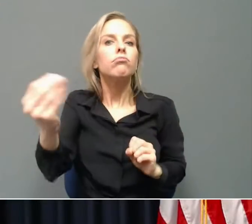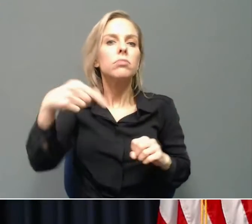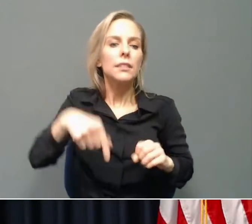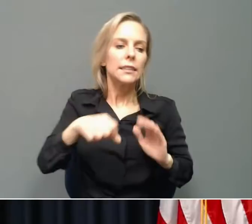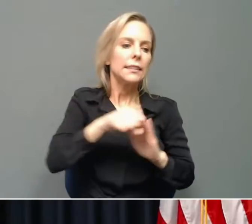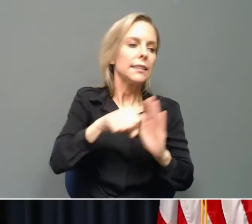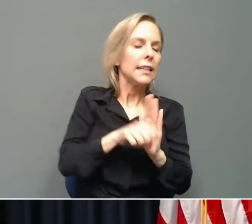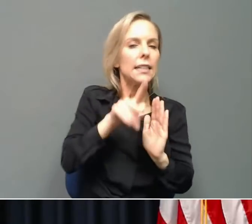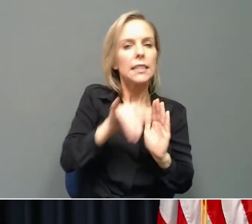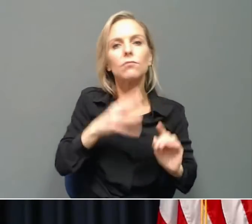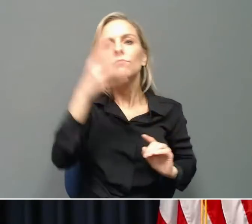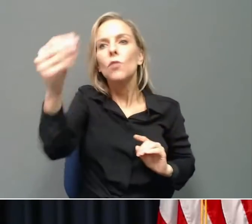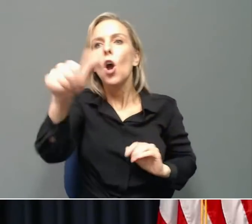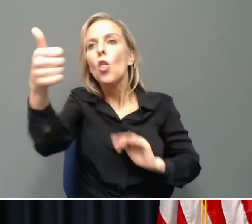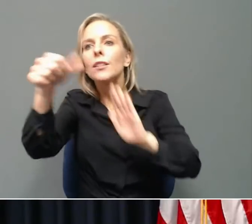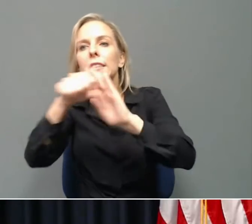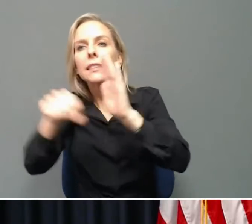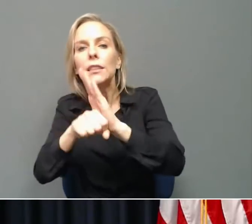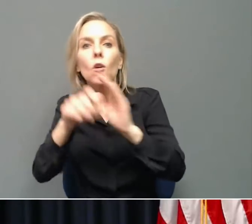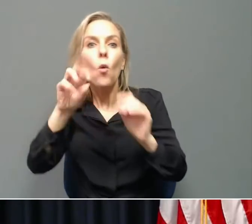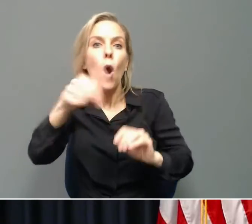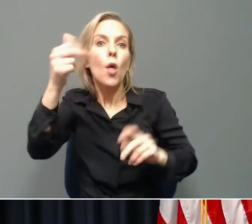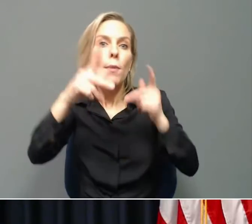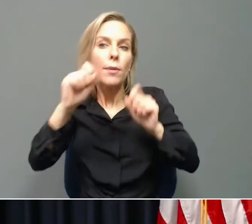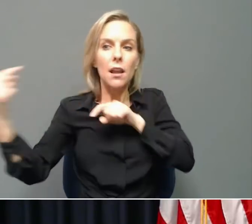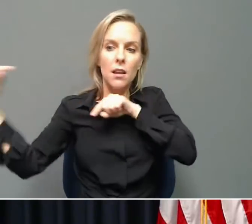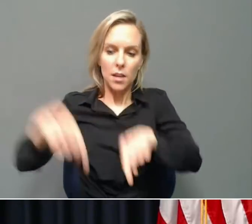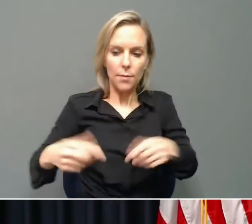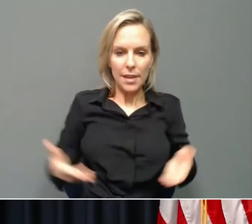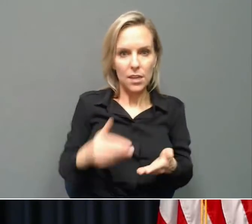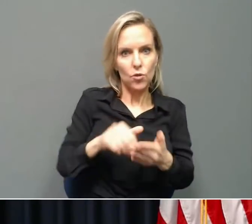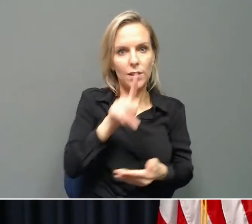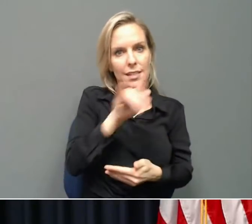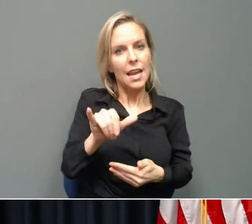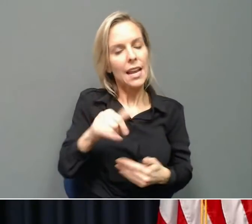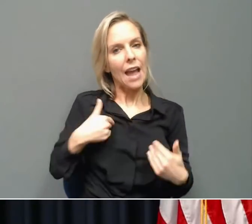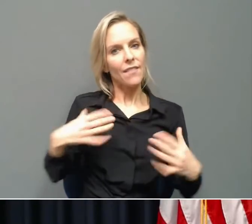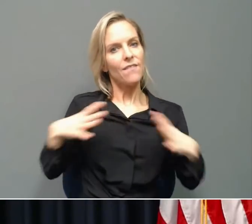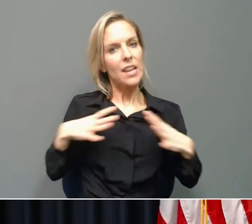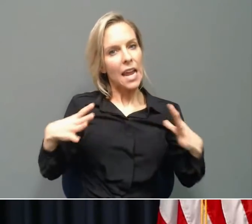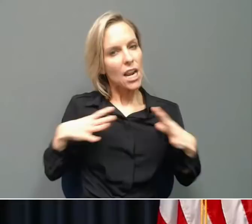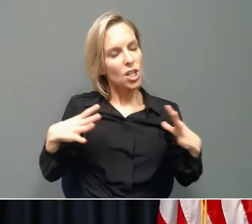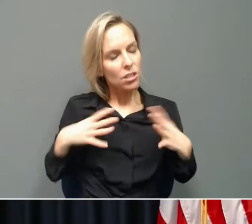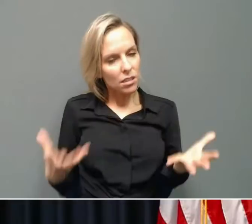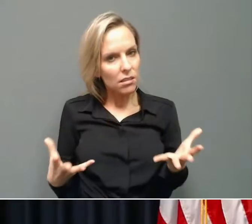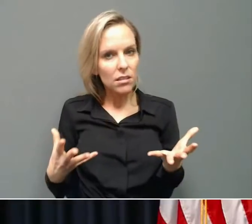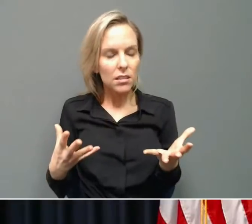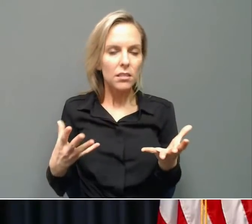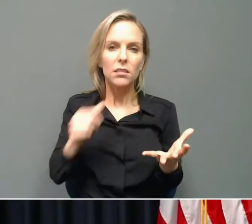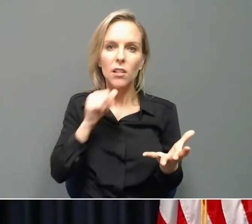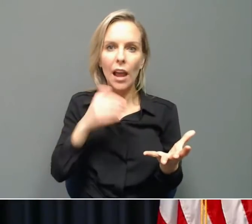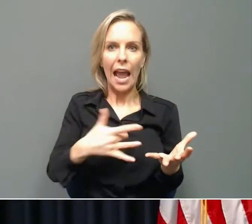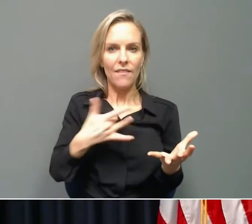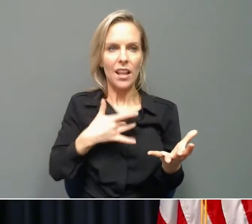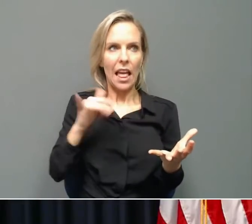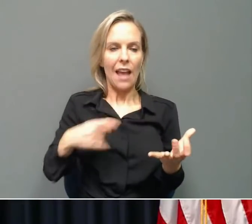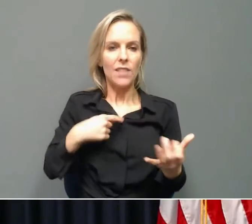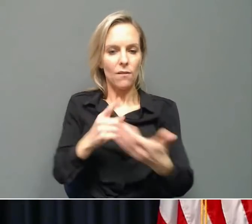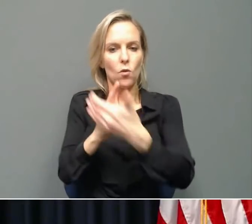or also people could come to Kentucky and take a vacation and not have to have any quarantine